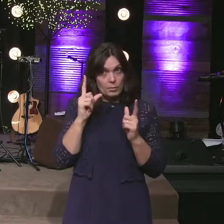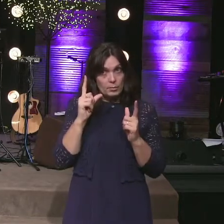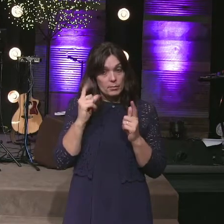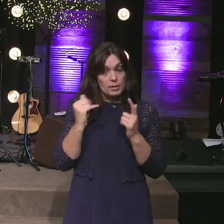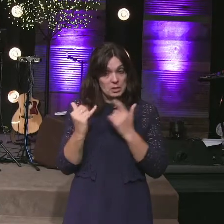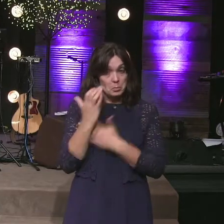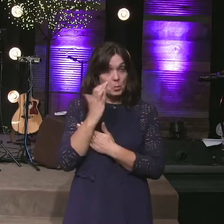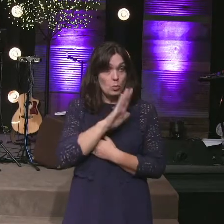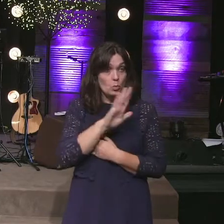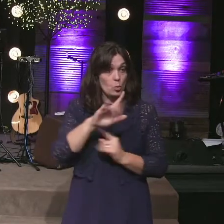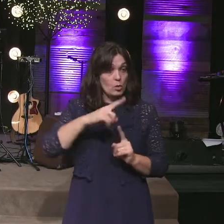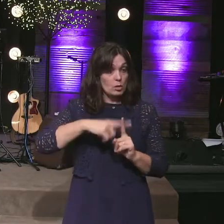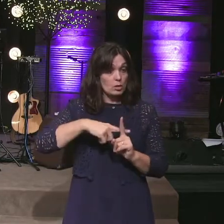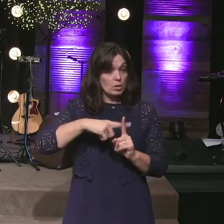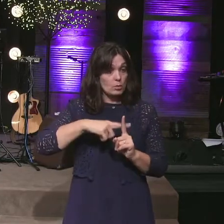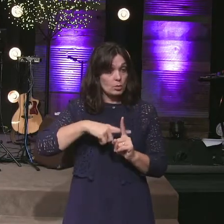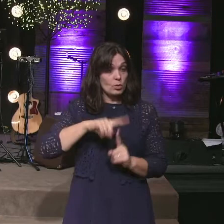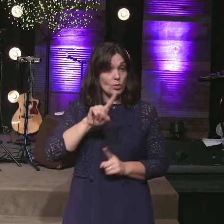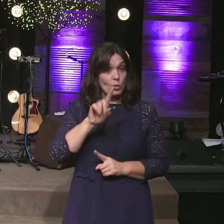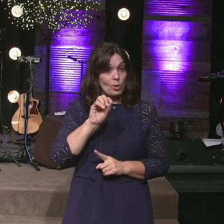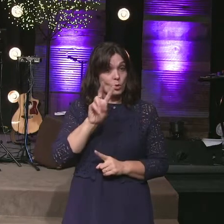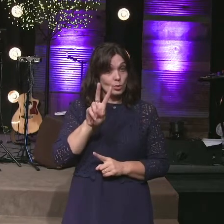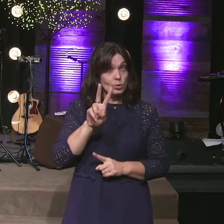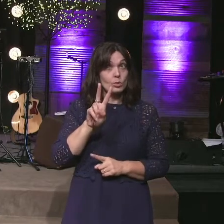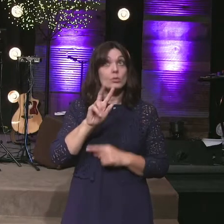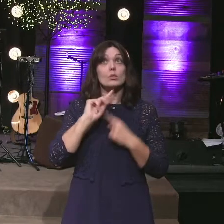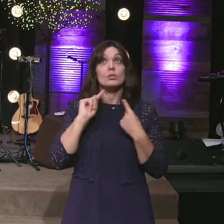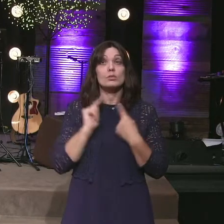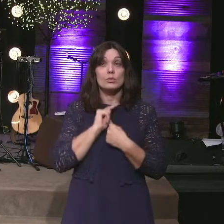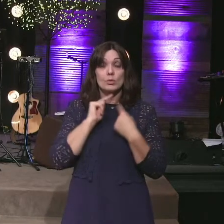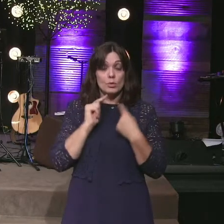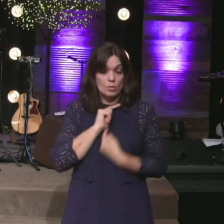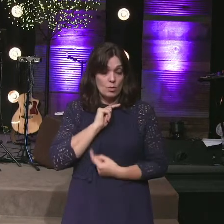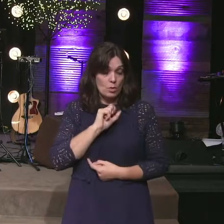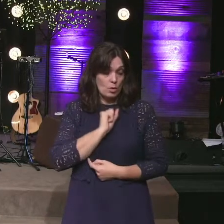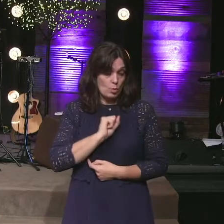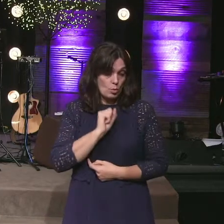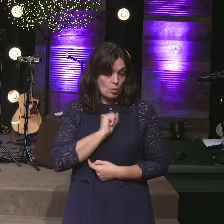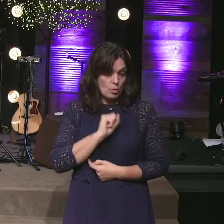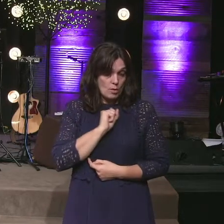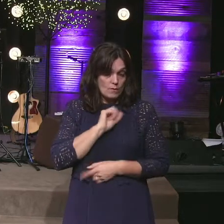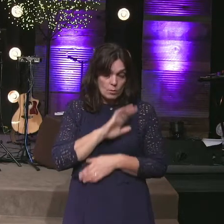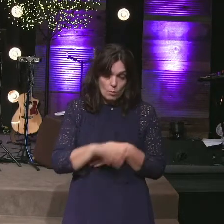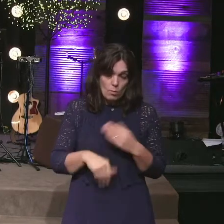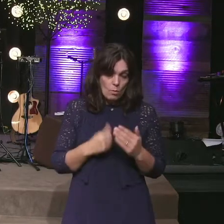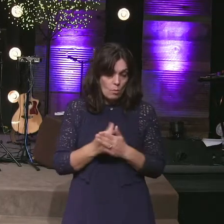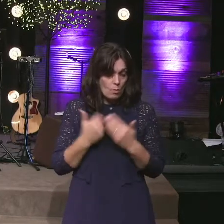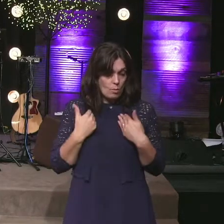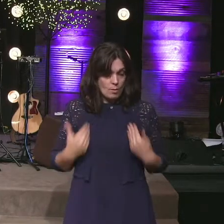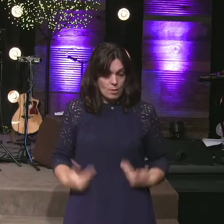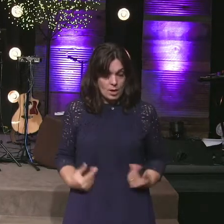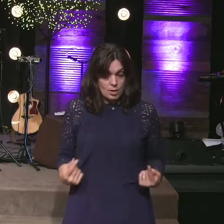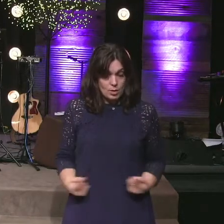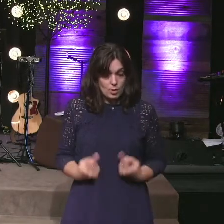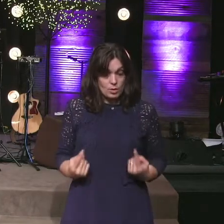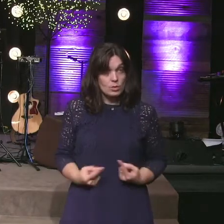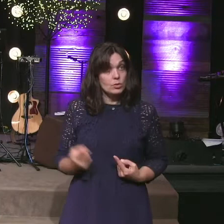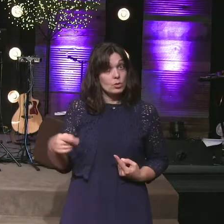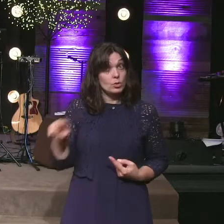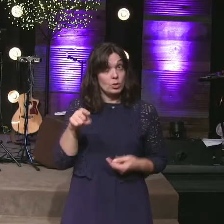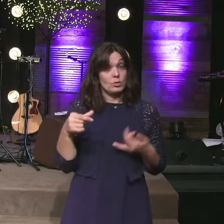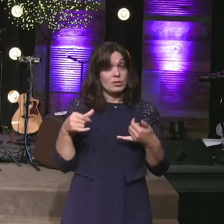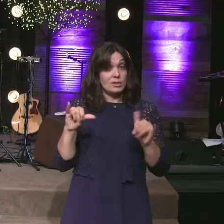temperature and a sore throat and a cough and every cell in your body hurt, would you be scared then?